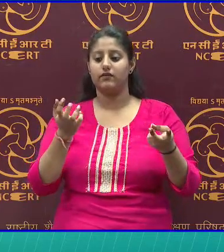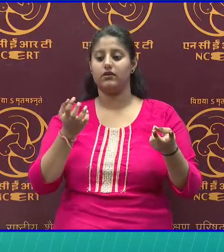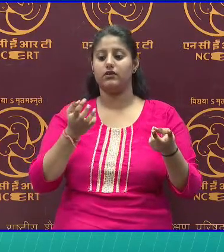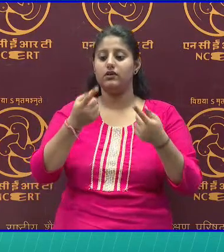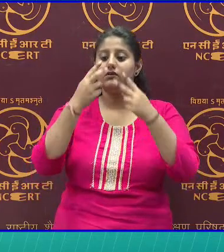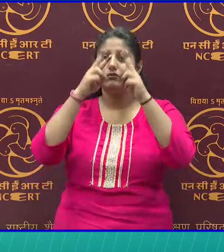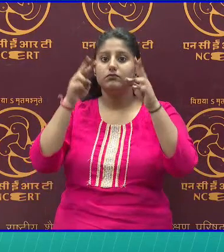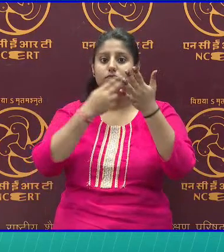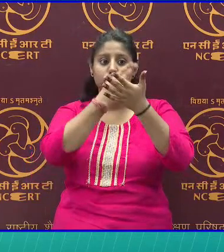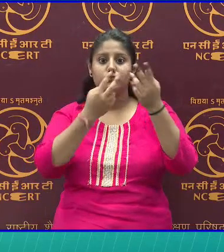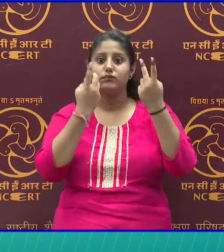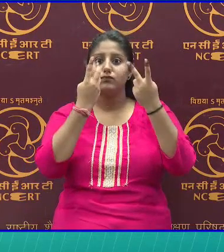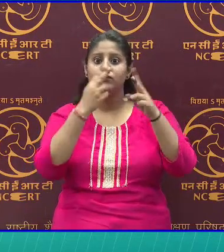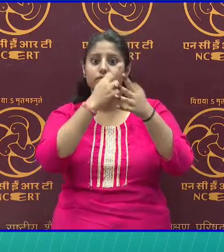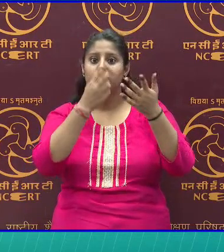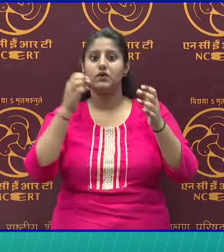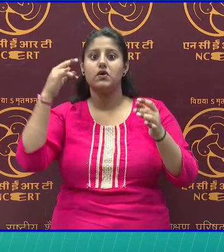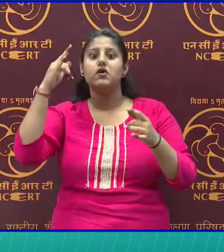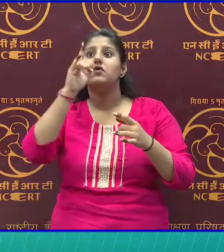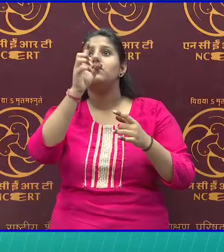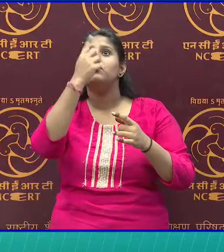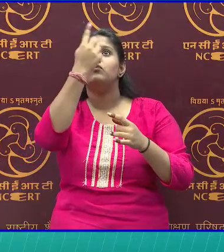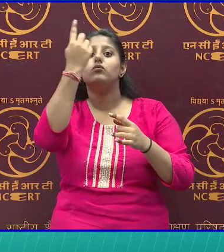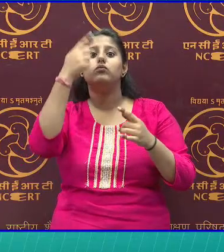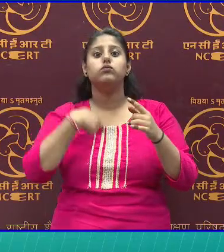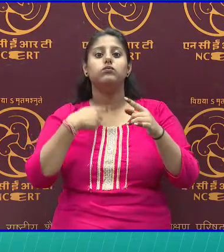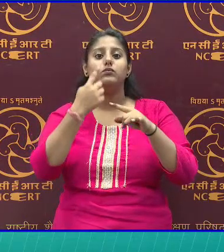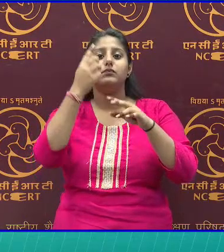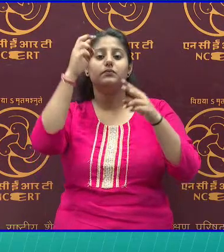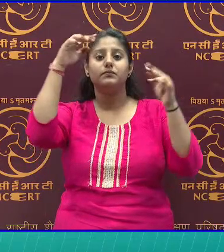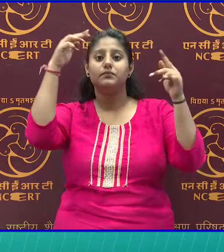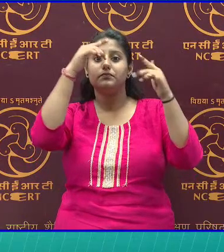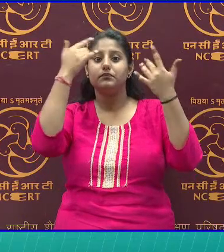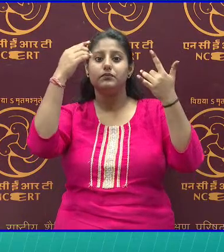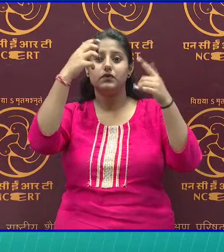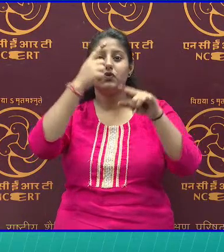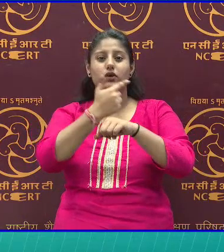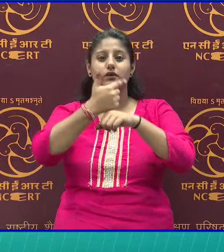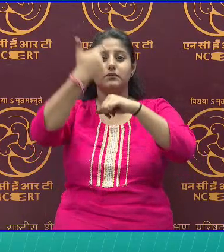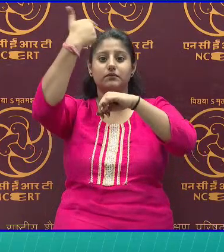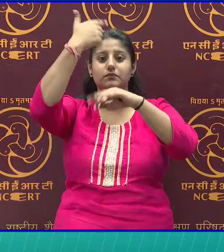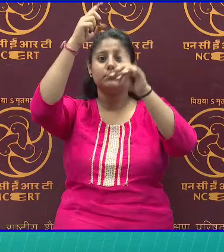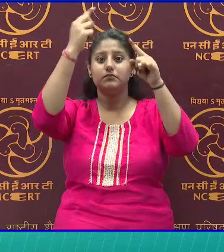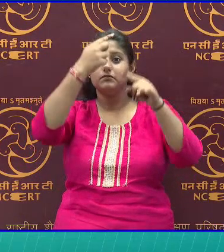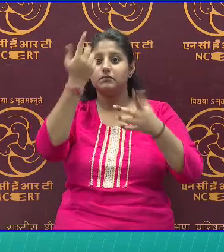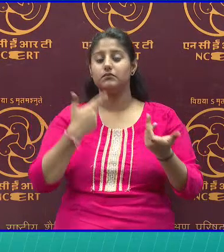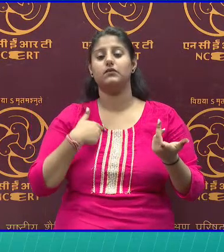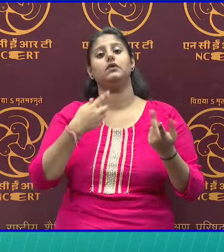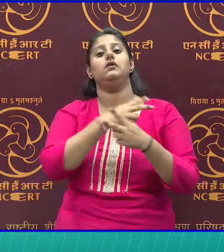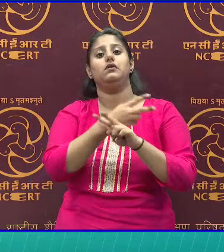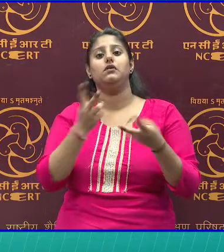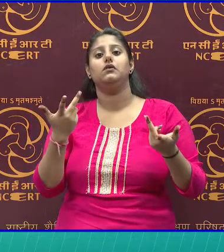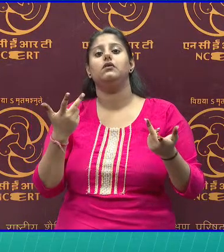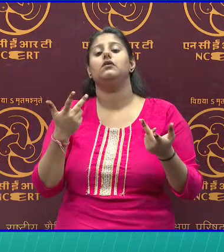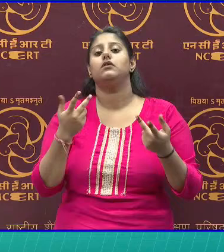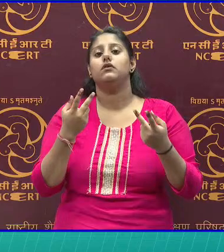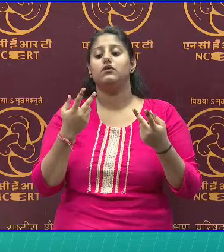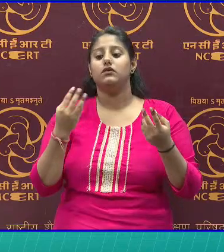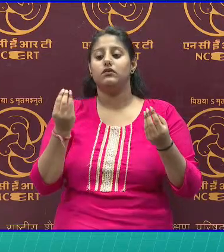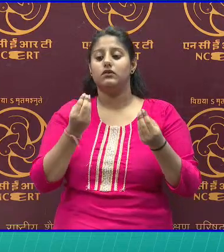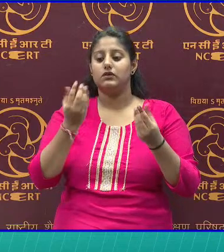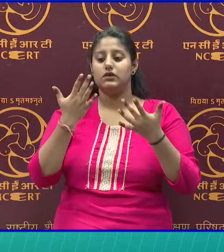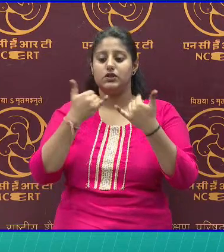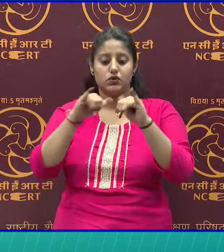the drones also there. In subtle way we are trying to introduce the modernity, but at the same time based on the rootedness of, you can